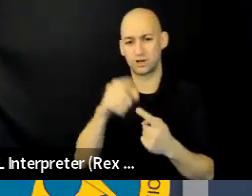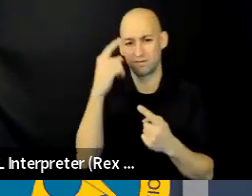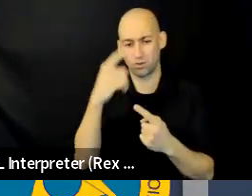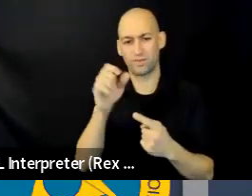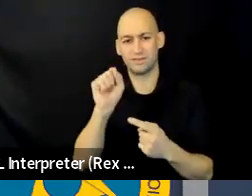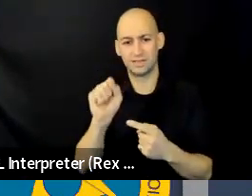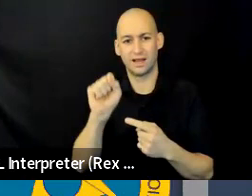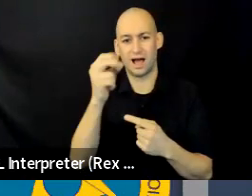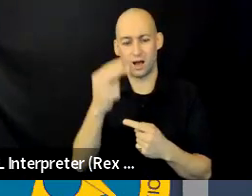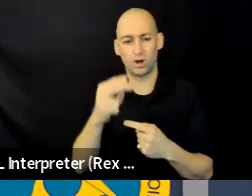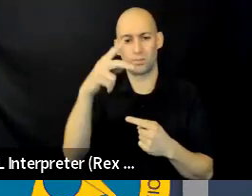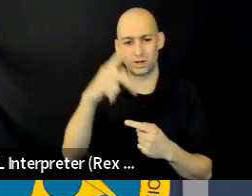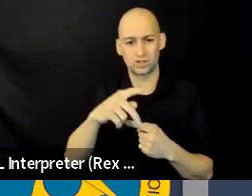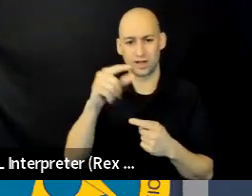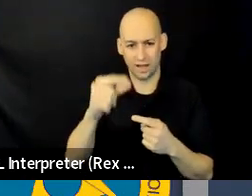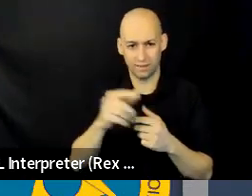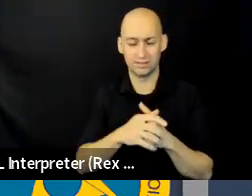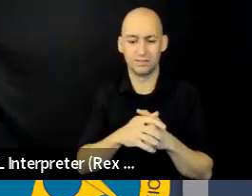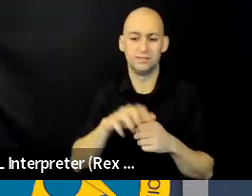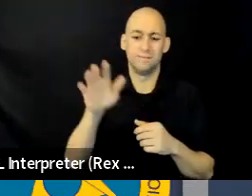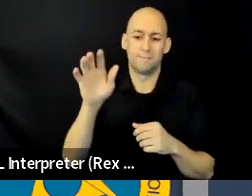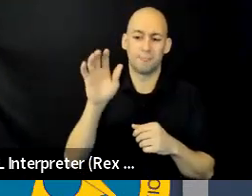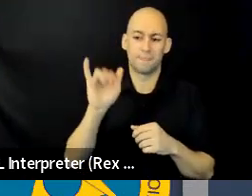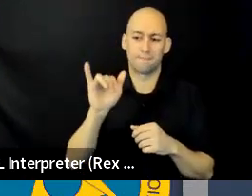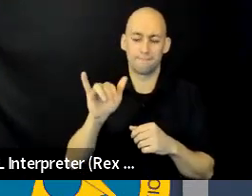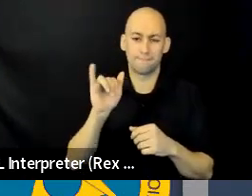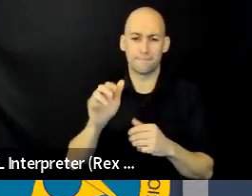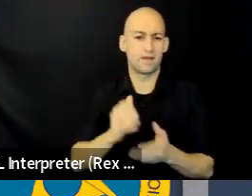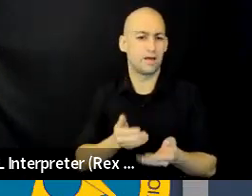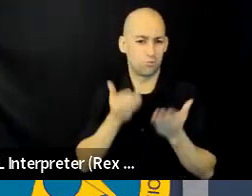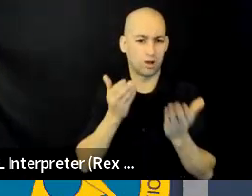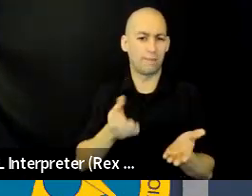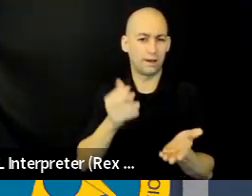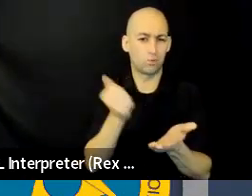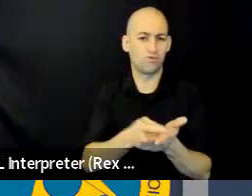Program guidelines. Staff has reviewed tab 124 and recommends approval.